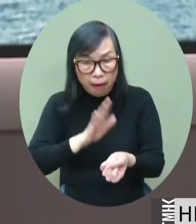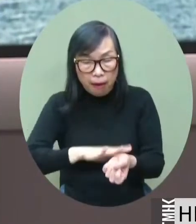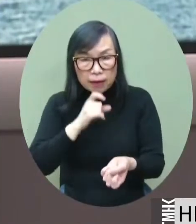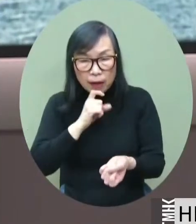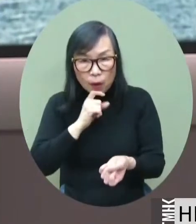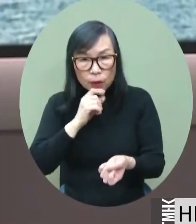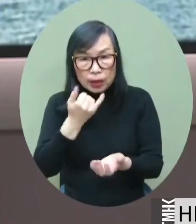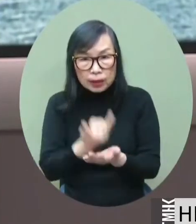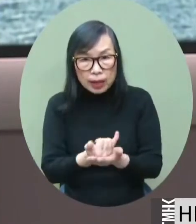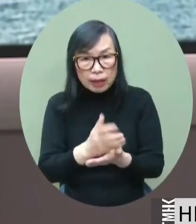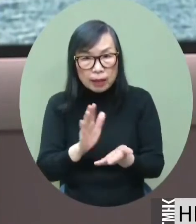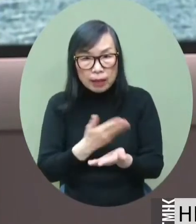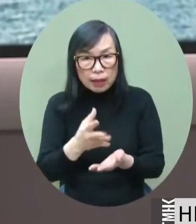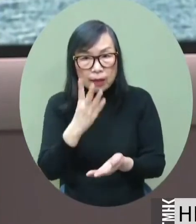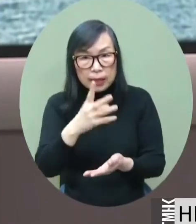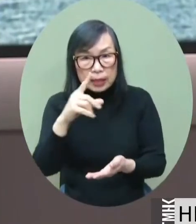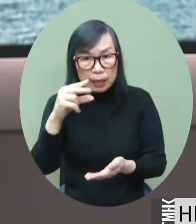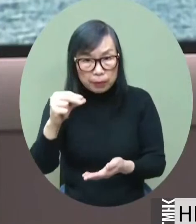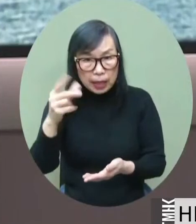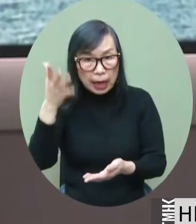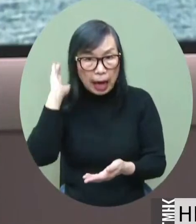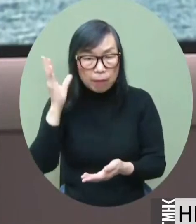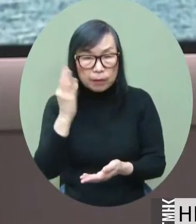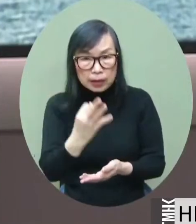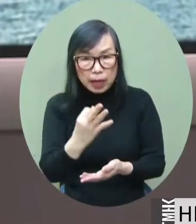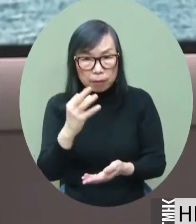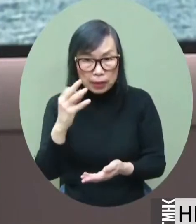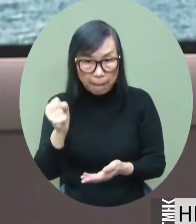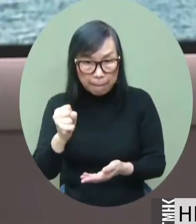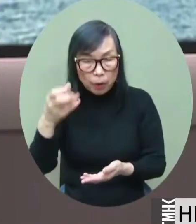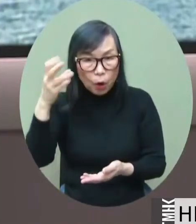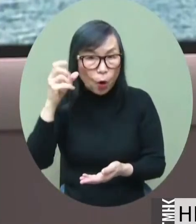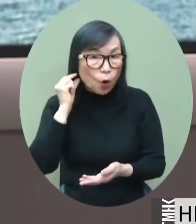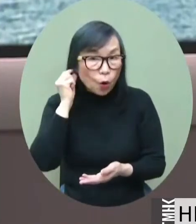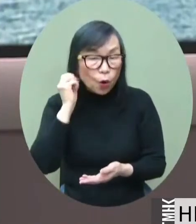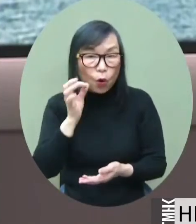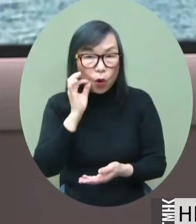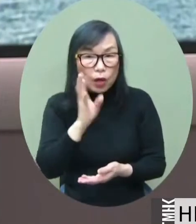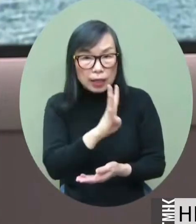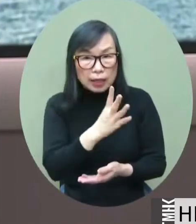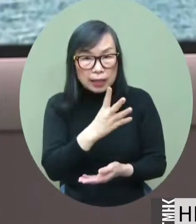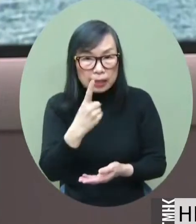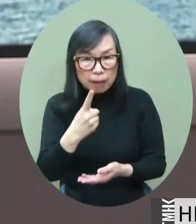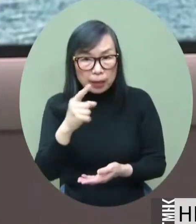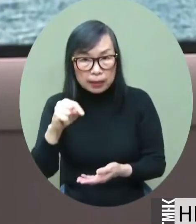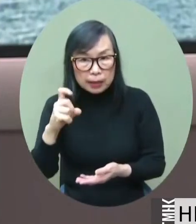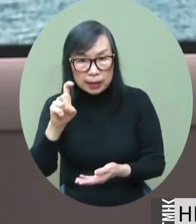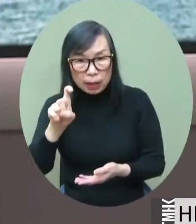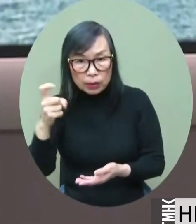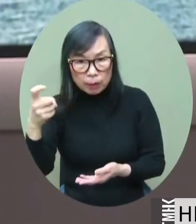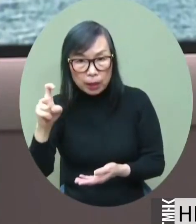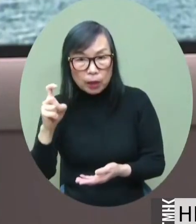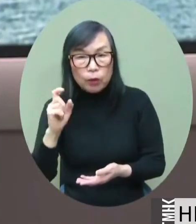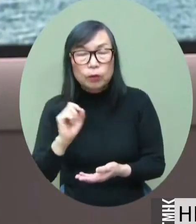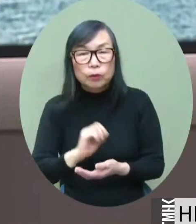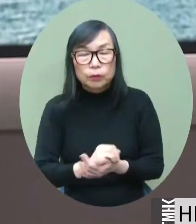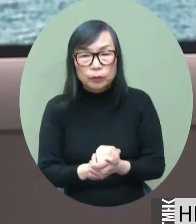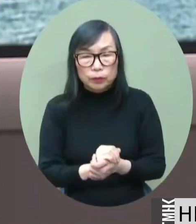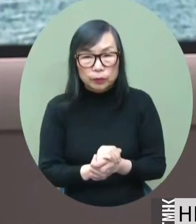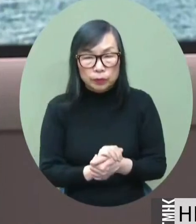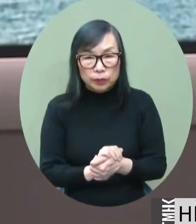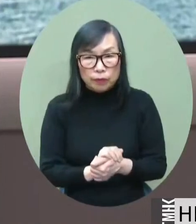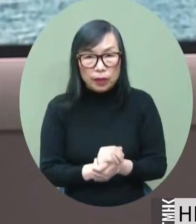patients tested positive passed away, 47 men and 30 female, aged between 41